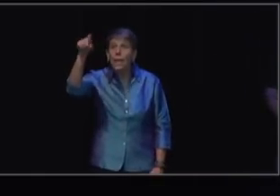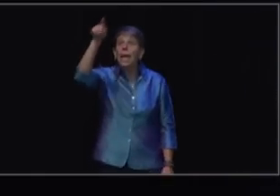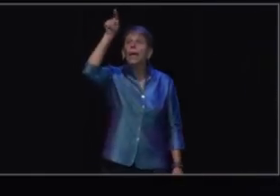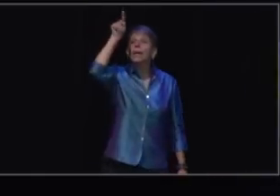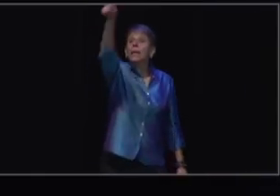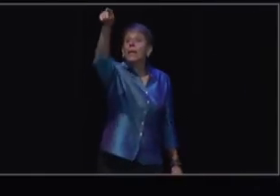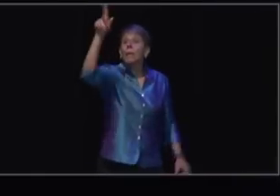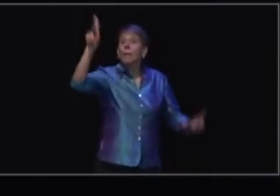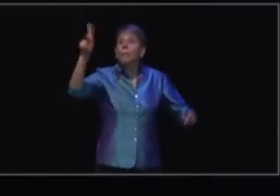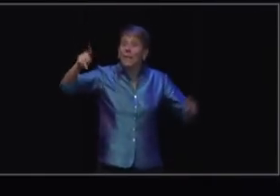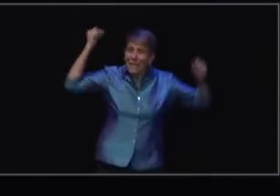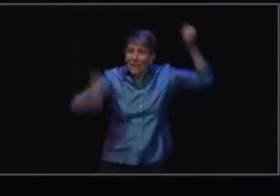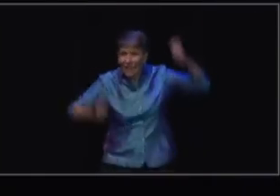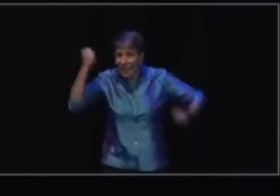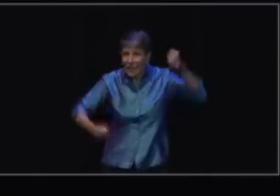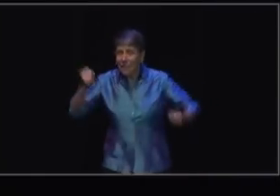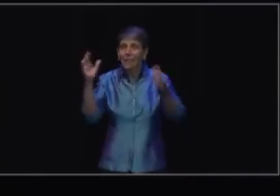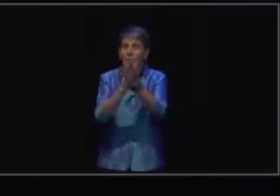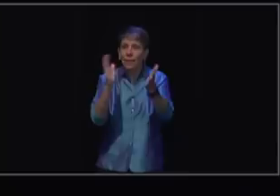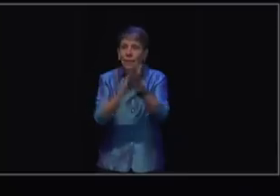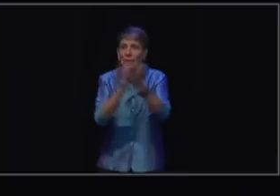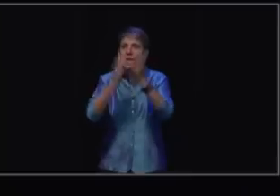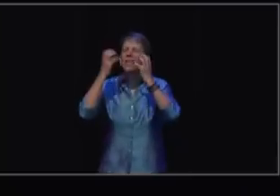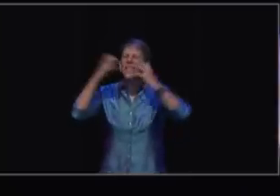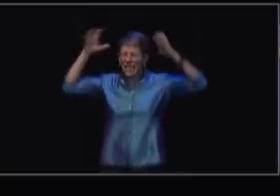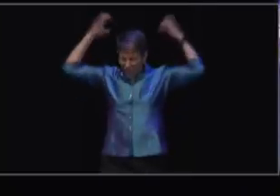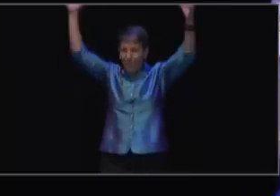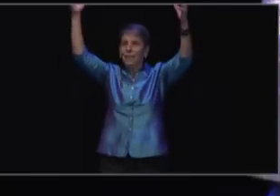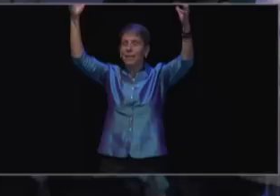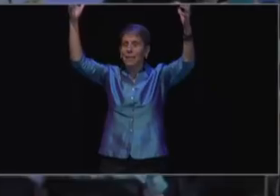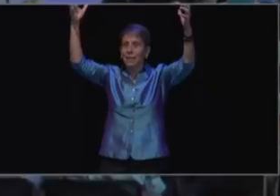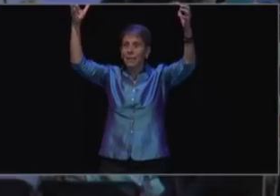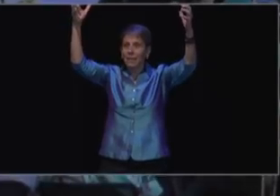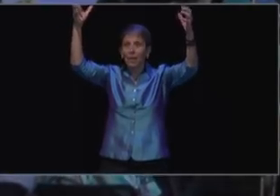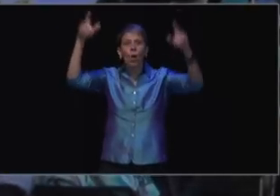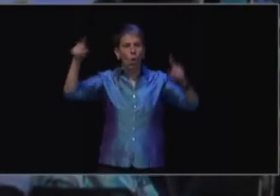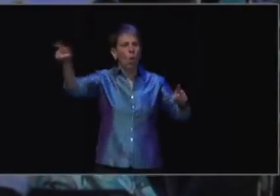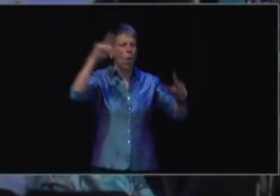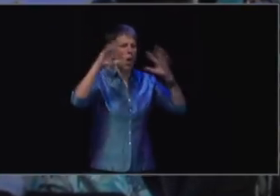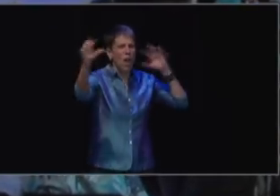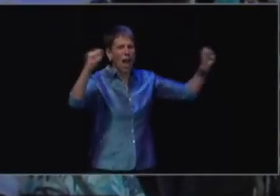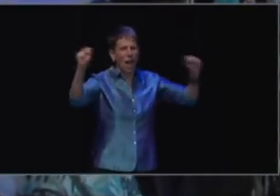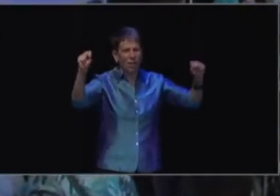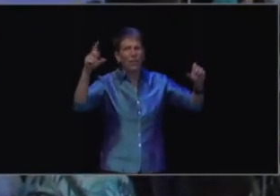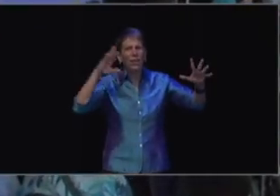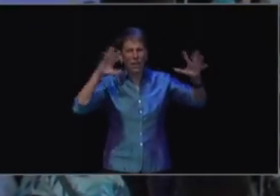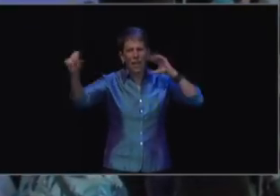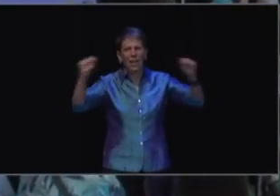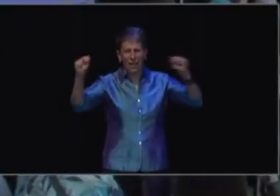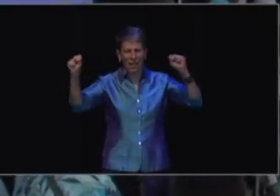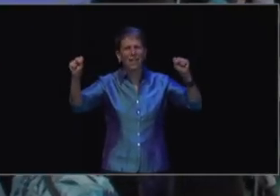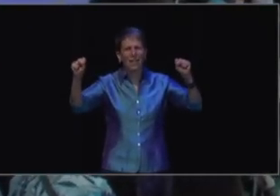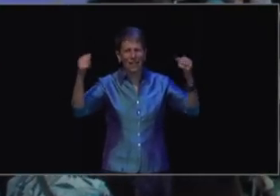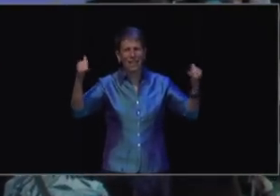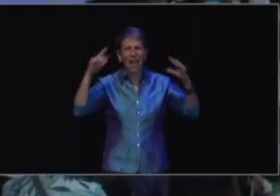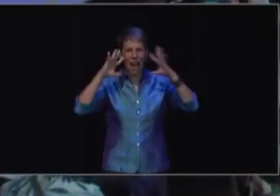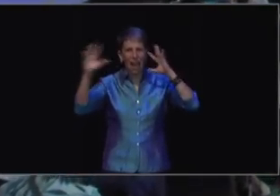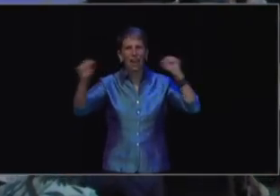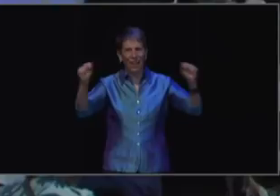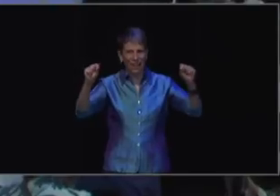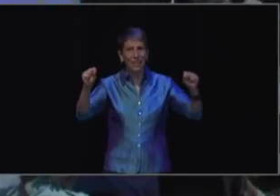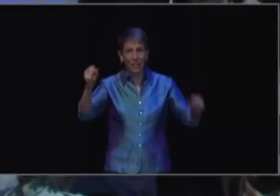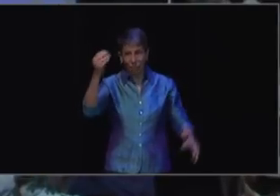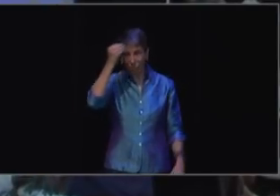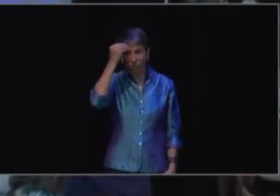back, everybody, stomp your feet, clap your hands, and yell. That's what I'm saying. That's what I'm